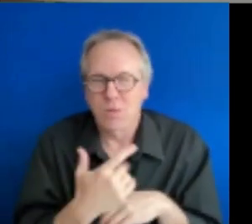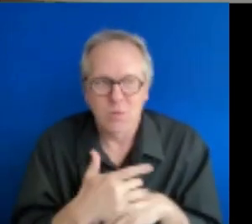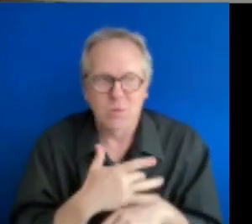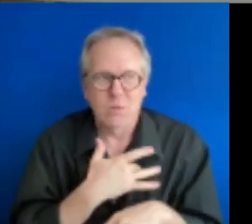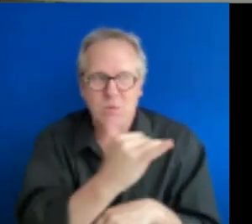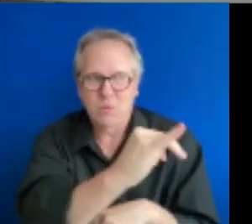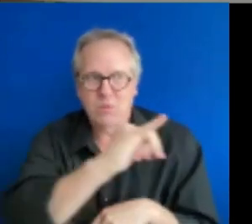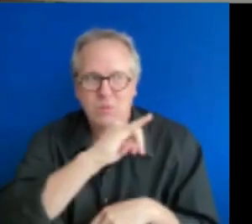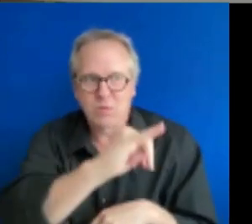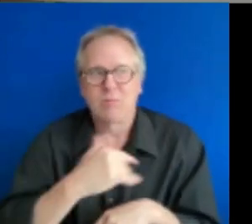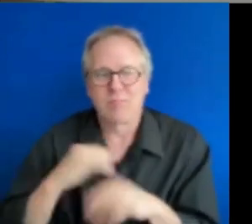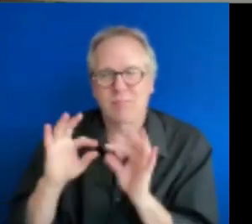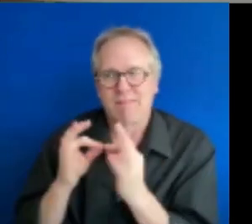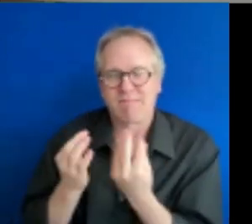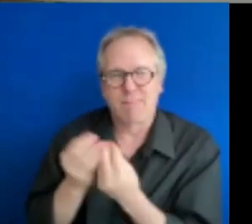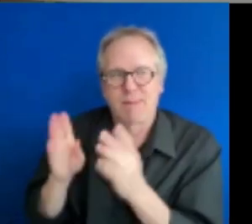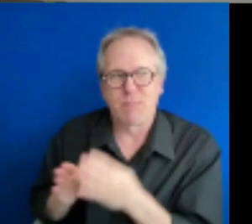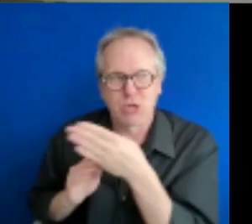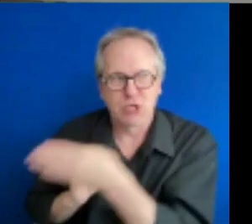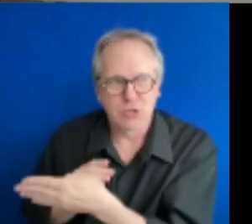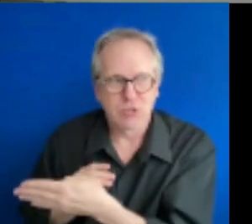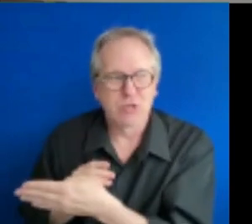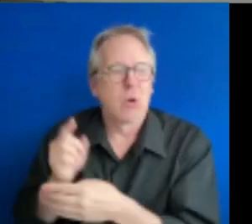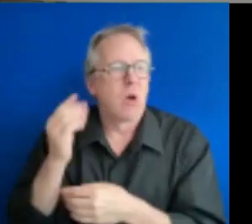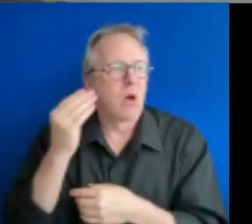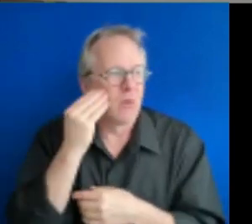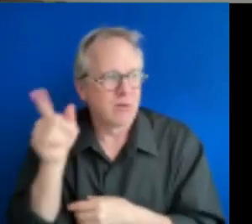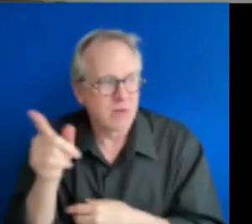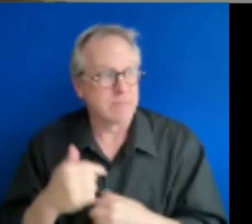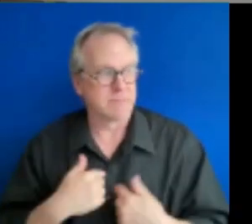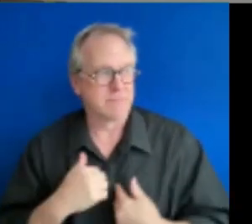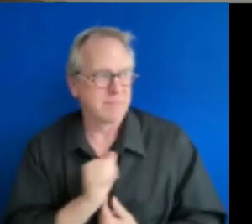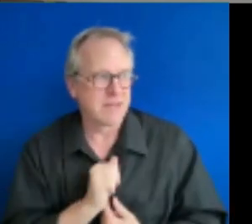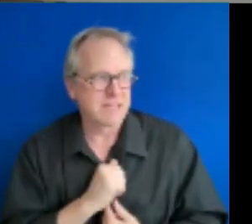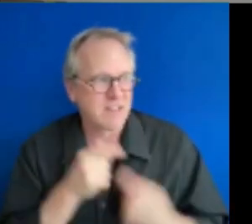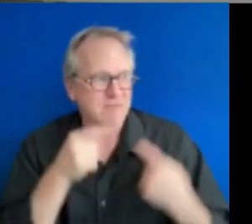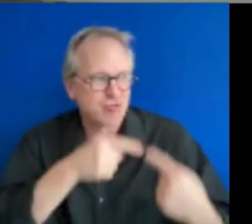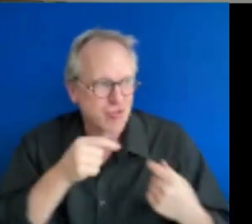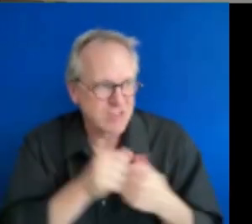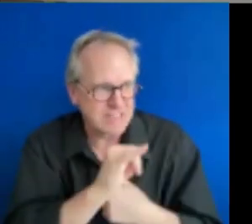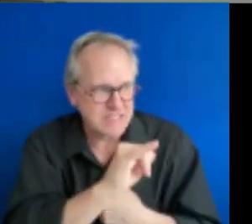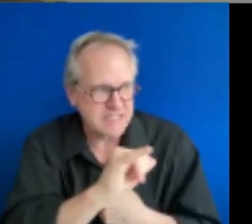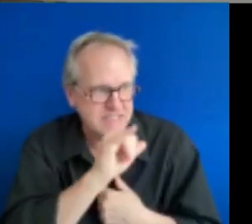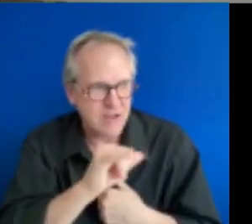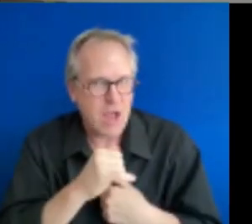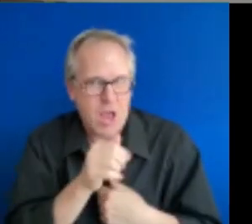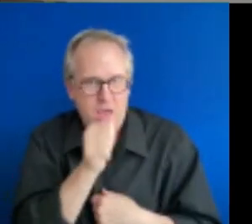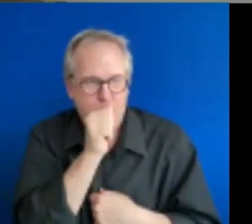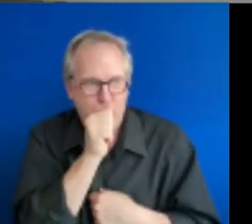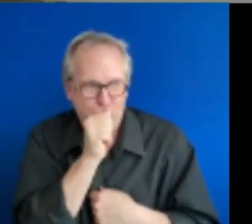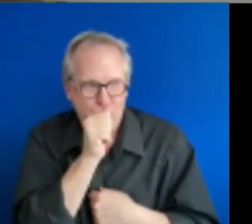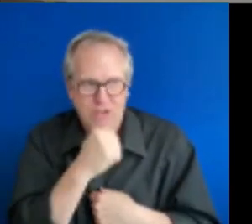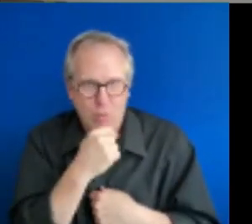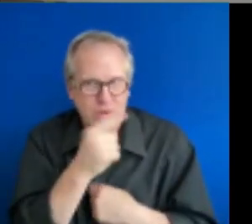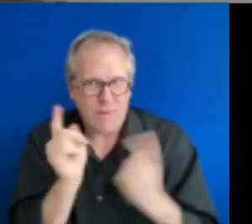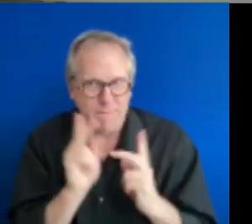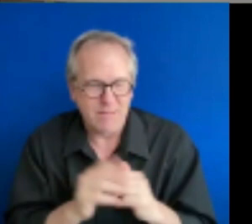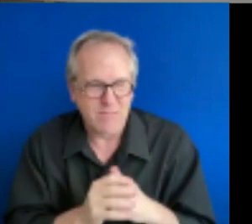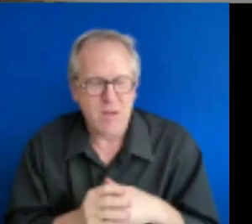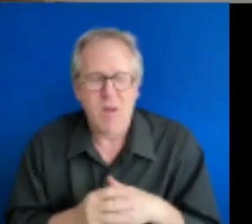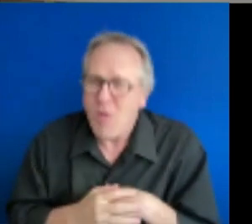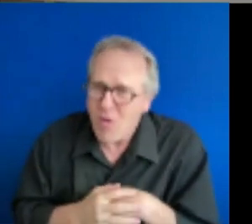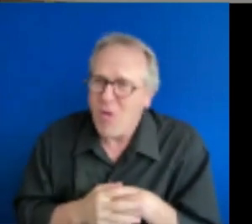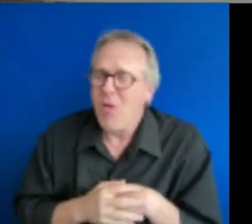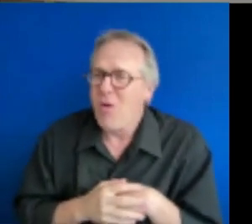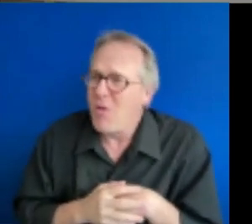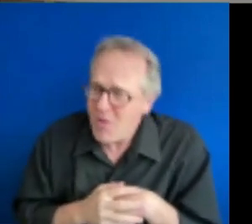feel that. I have a family member who, or I myself have struggled, but I don't tell anyone. And it breaks my